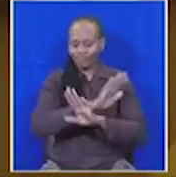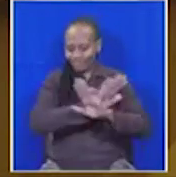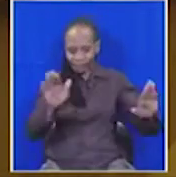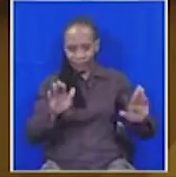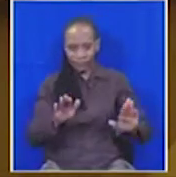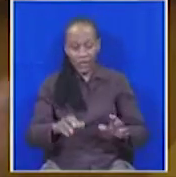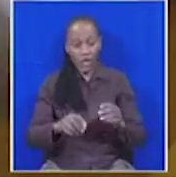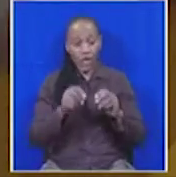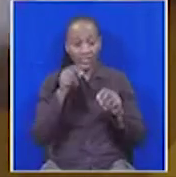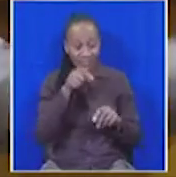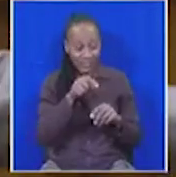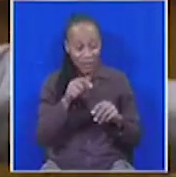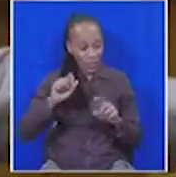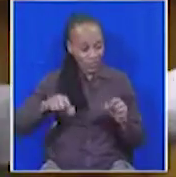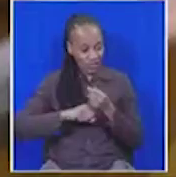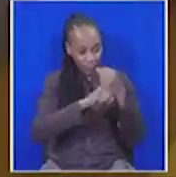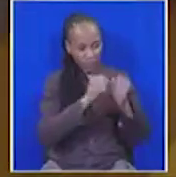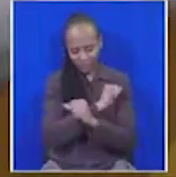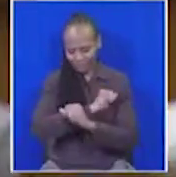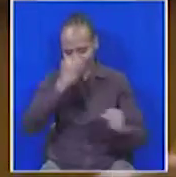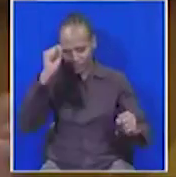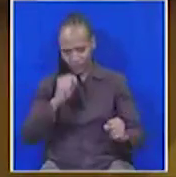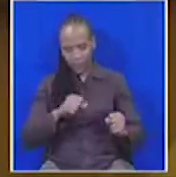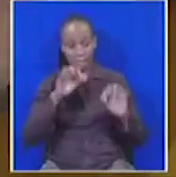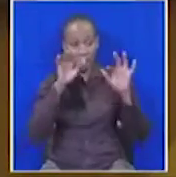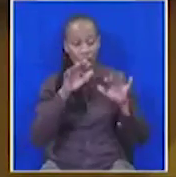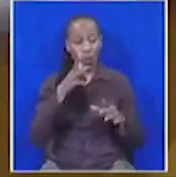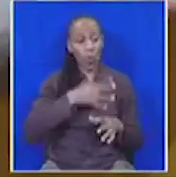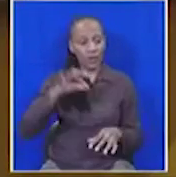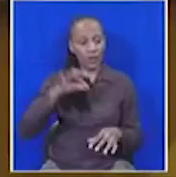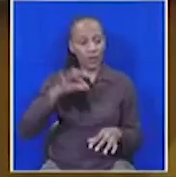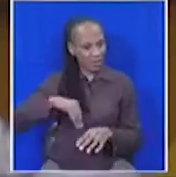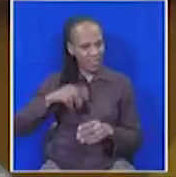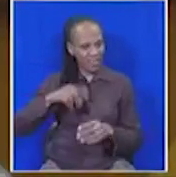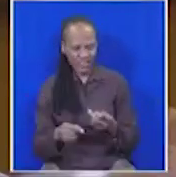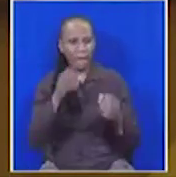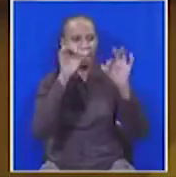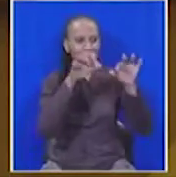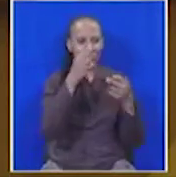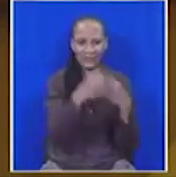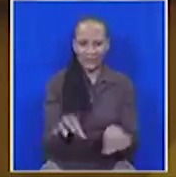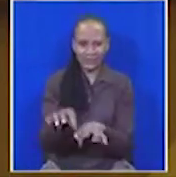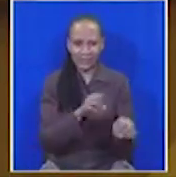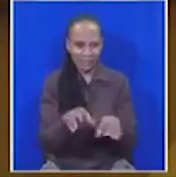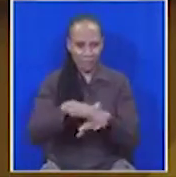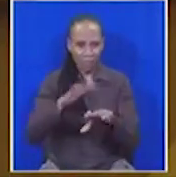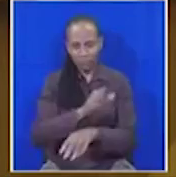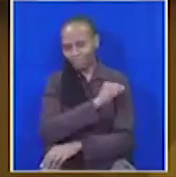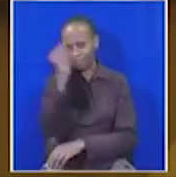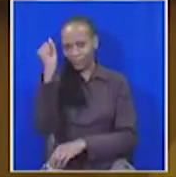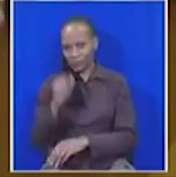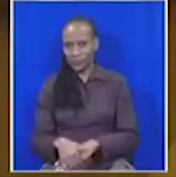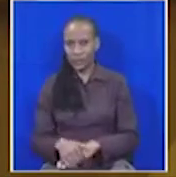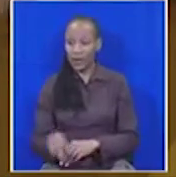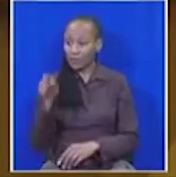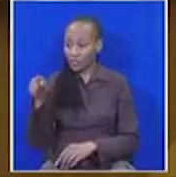the opportunist, the imperialist policies of profit-making at the expense of our people, who will even drink